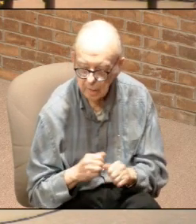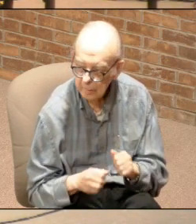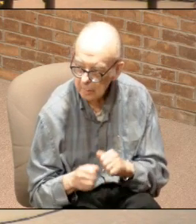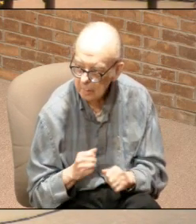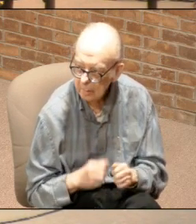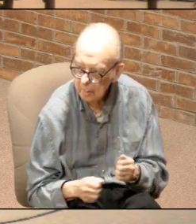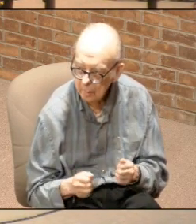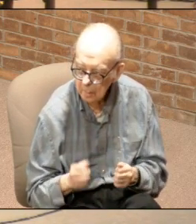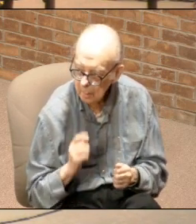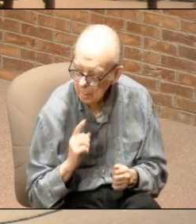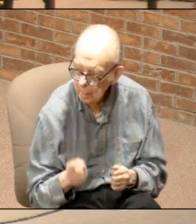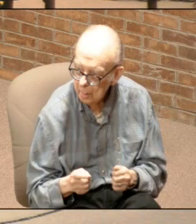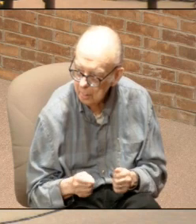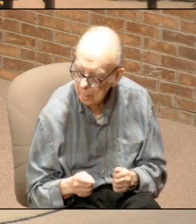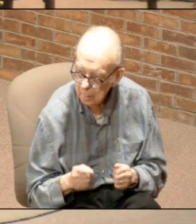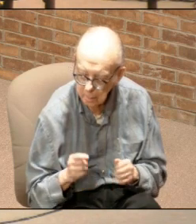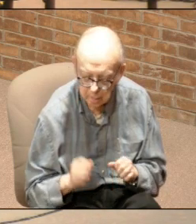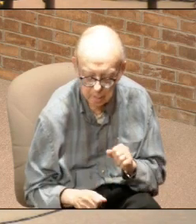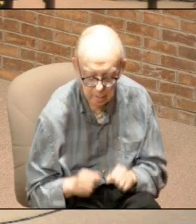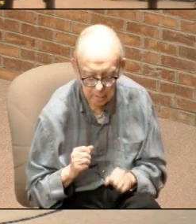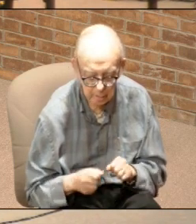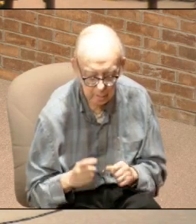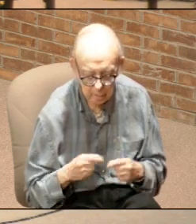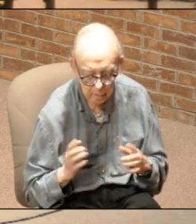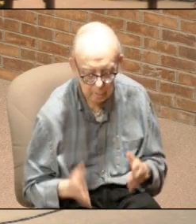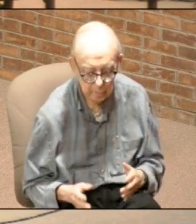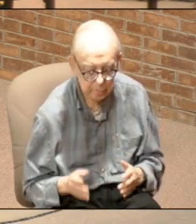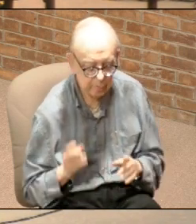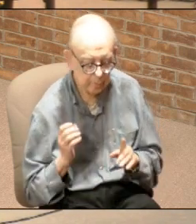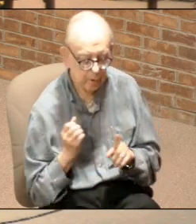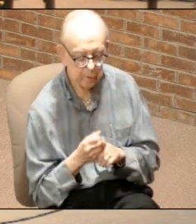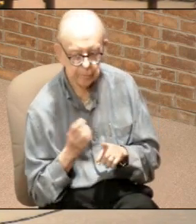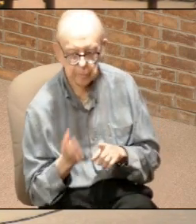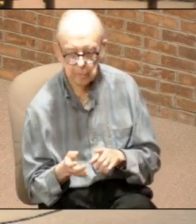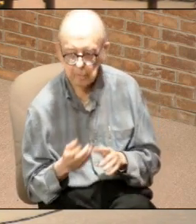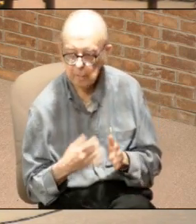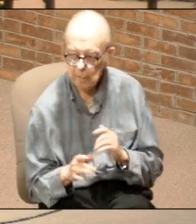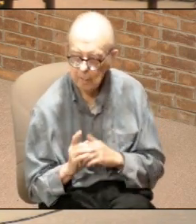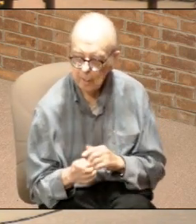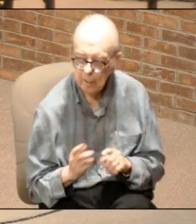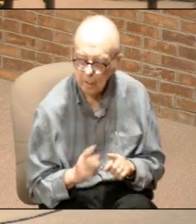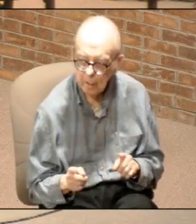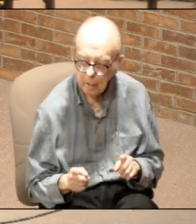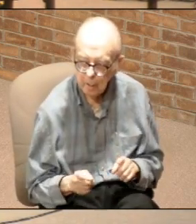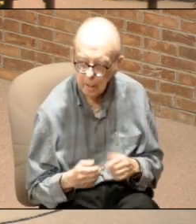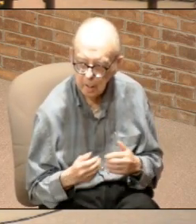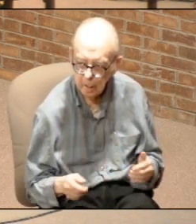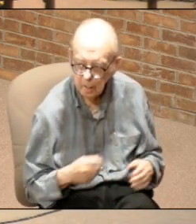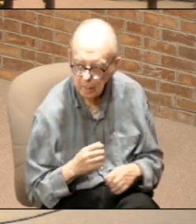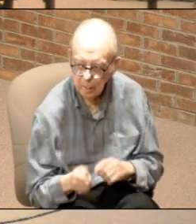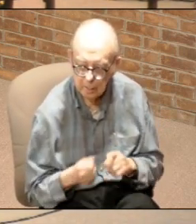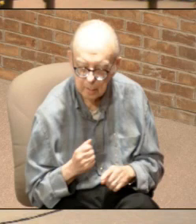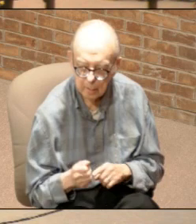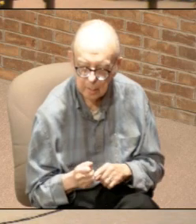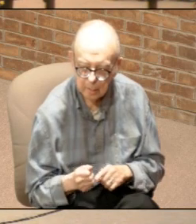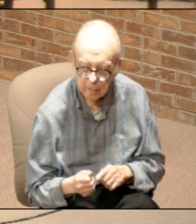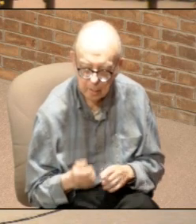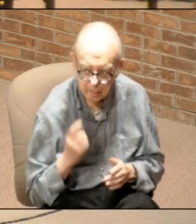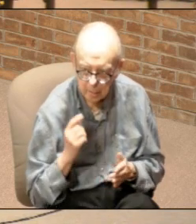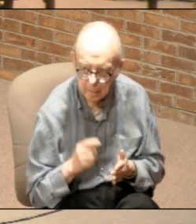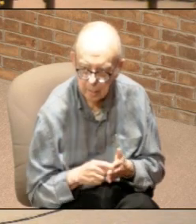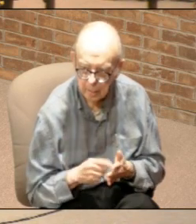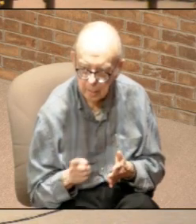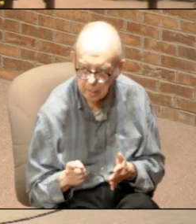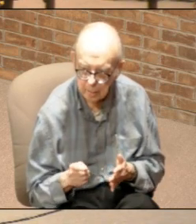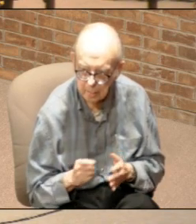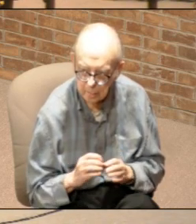it will be impossible for your enemies to injure you but if you are divided among yourselves you will know you